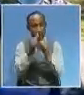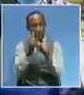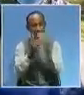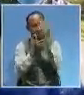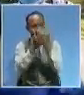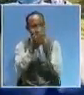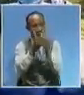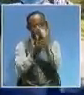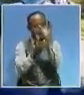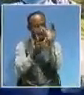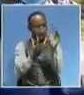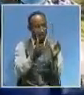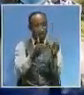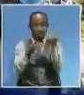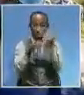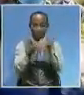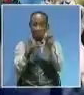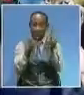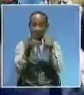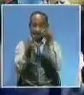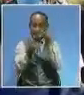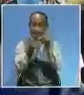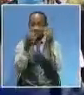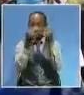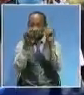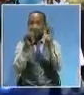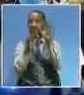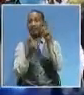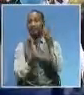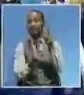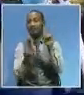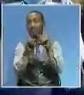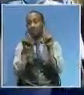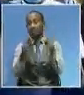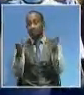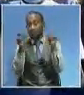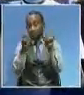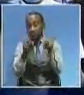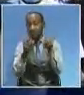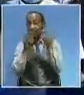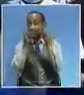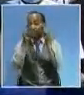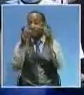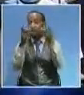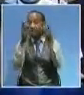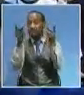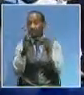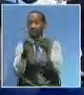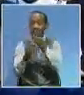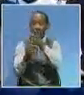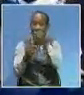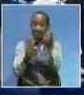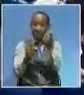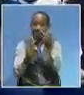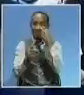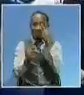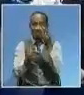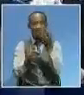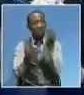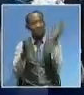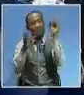country participated in the independence of this country. But you know, we had reached a point where others looked as if they